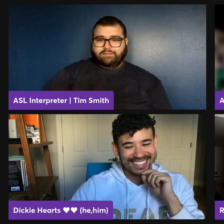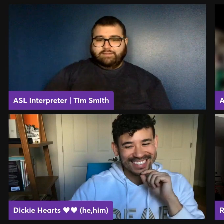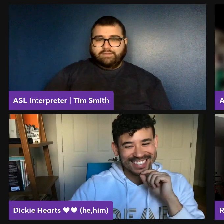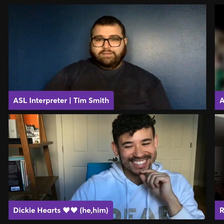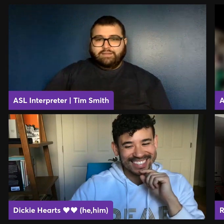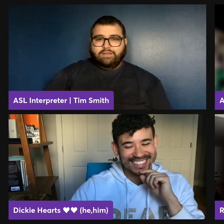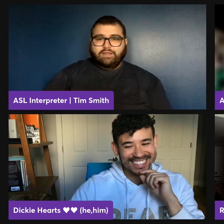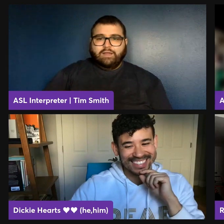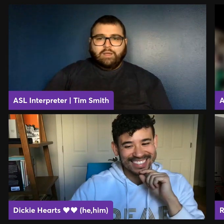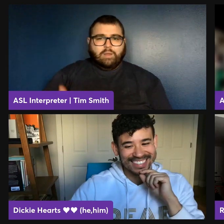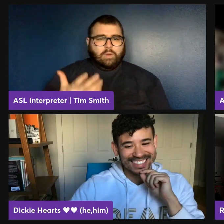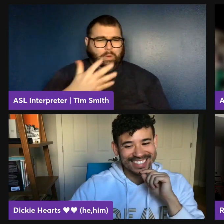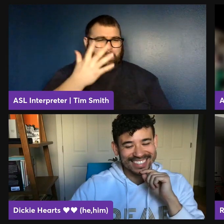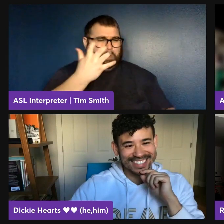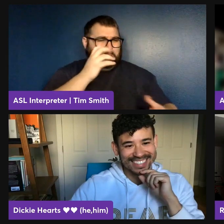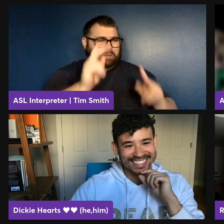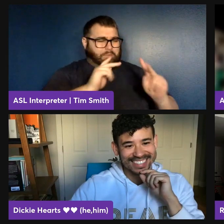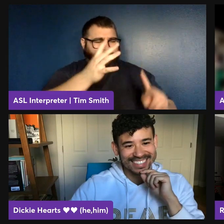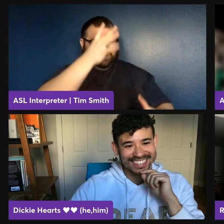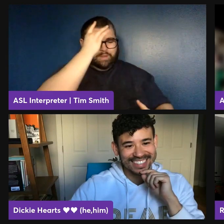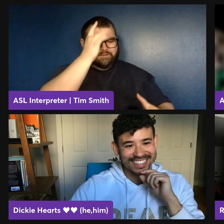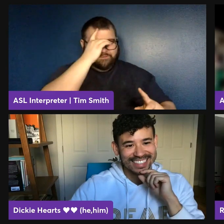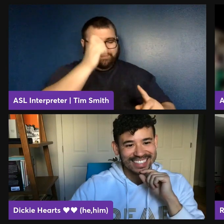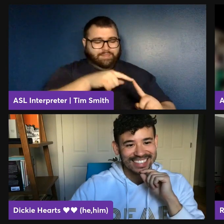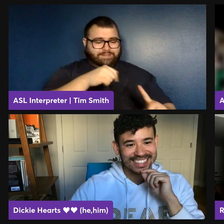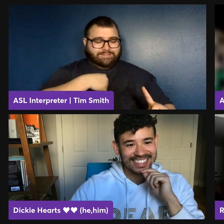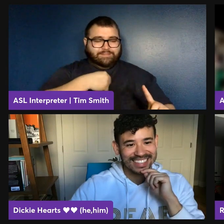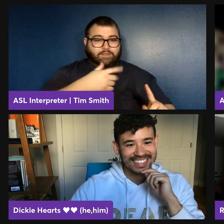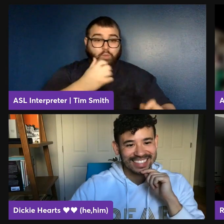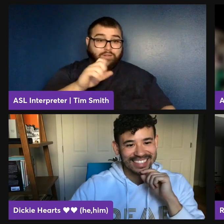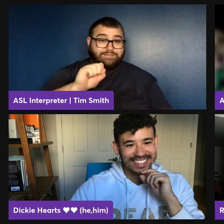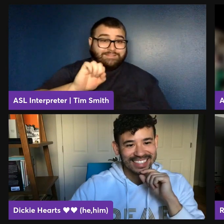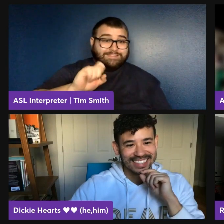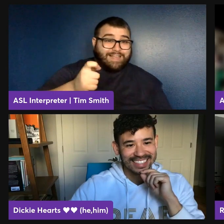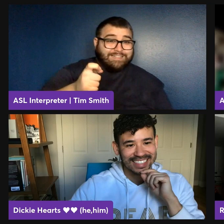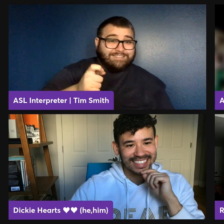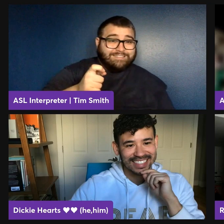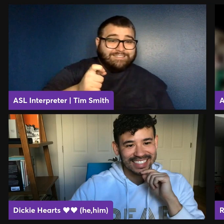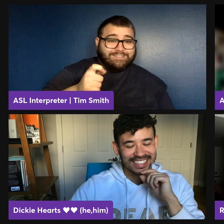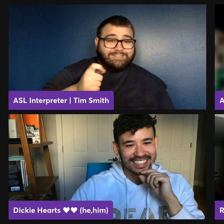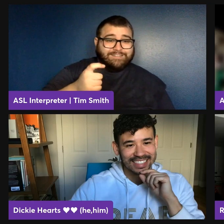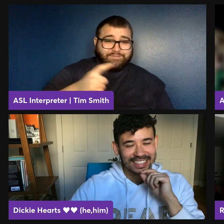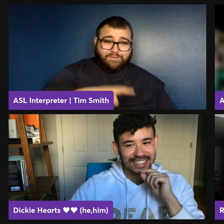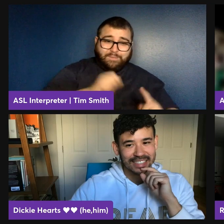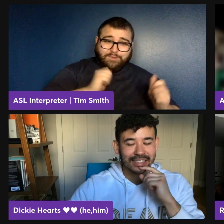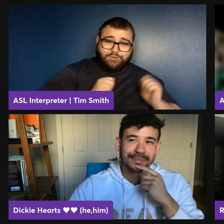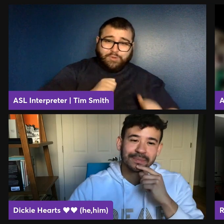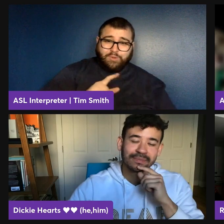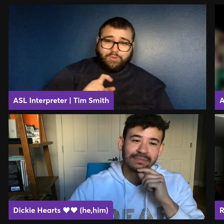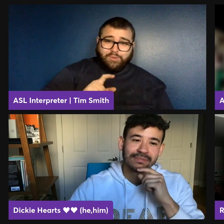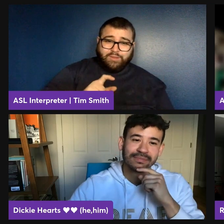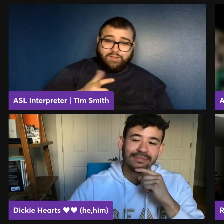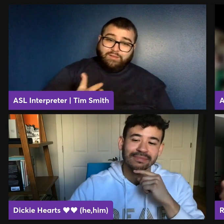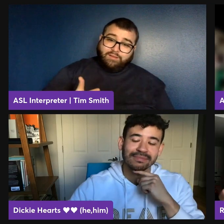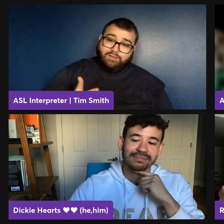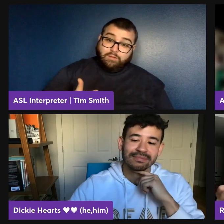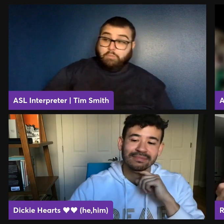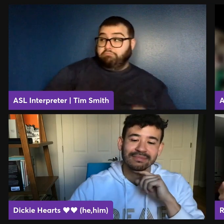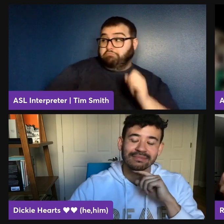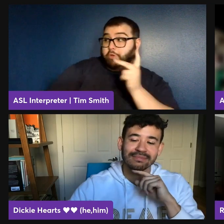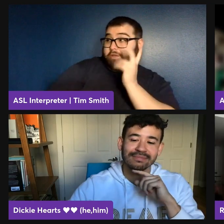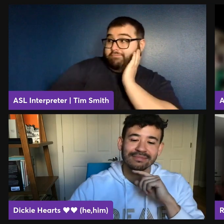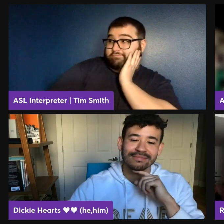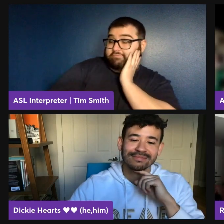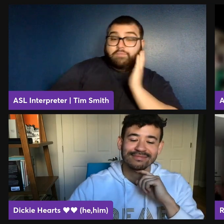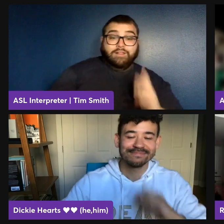know. What do we want people to take away from the show? We want people to take sex away from the show. I mean, okay. This is a